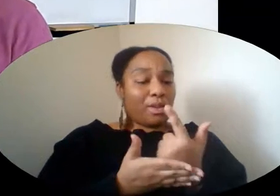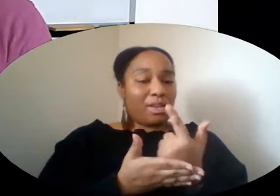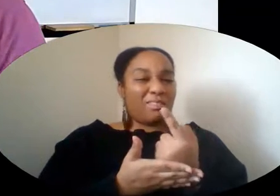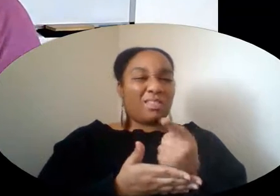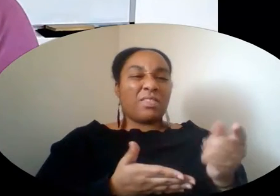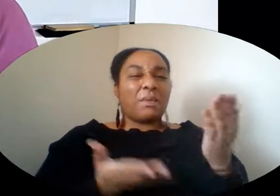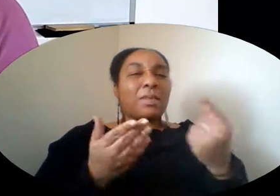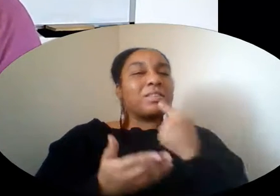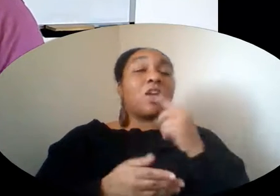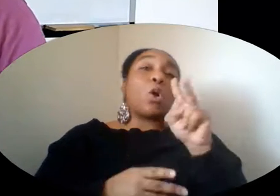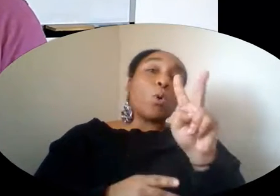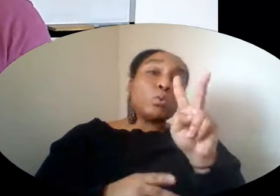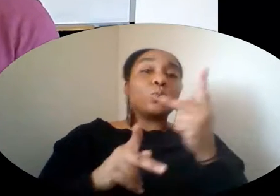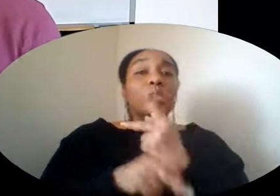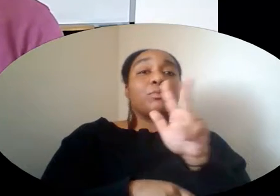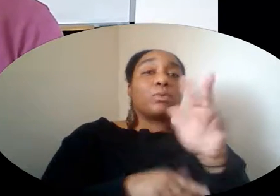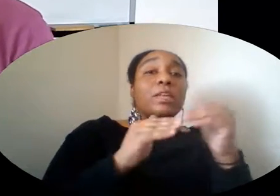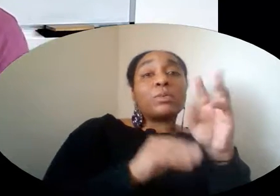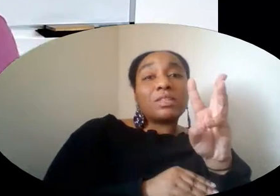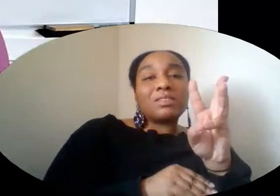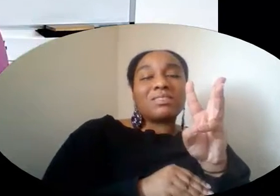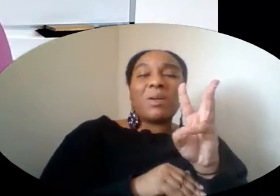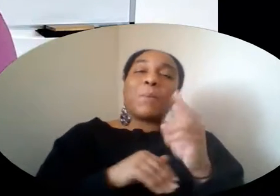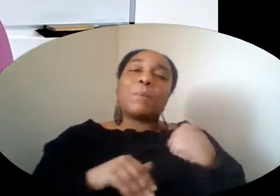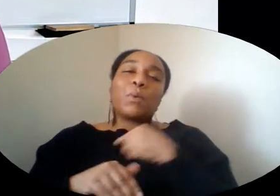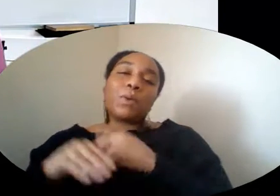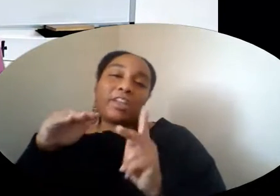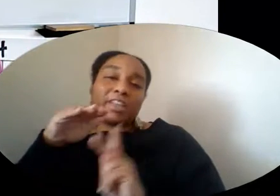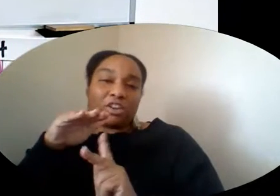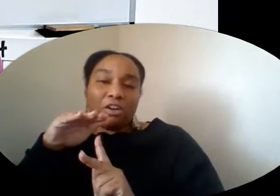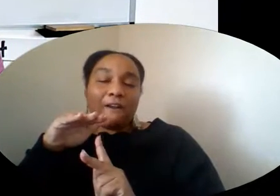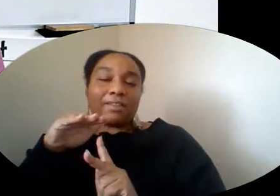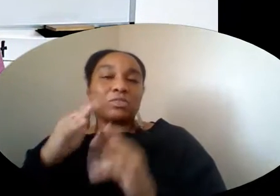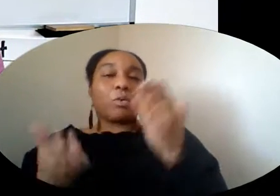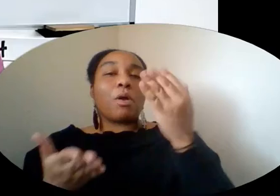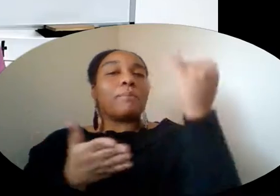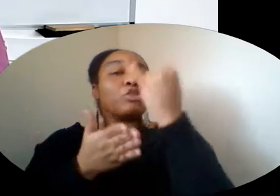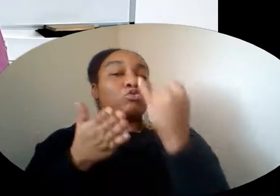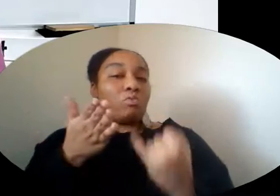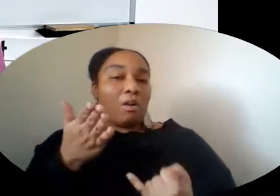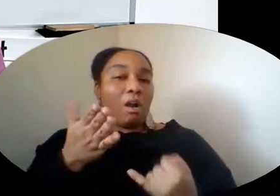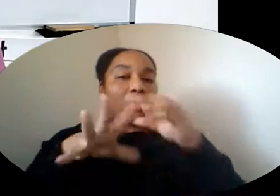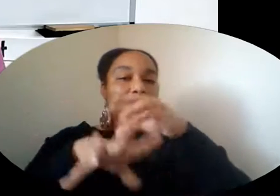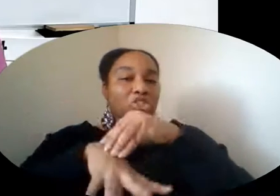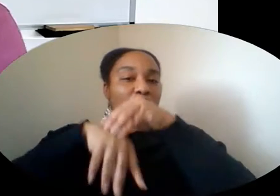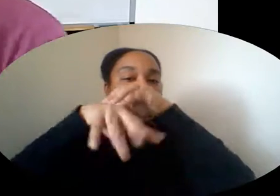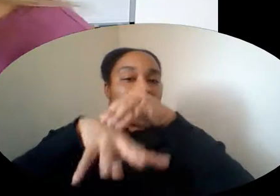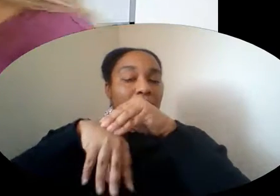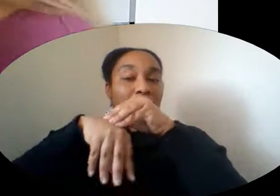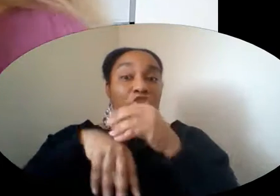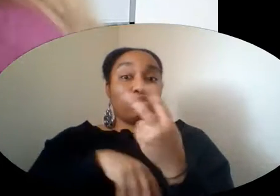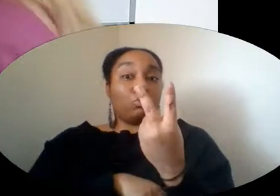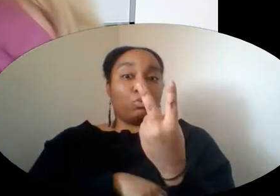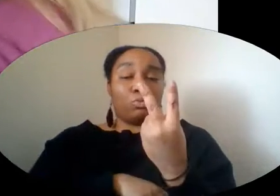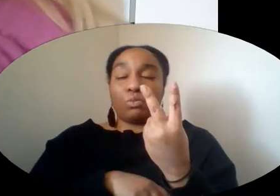might say 2 times 3 is 6. But since we're in kindergarten, we'll probably draw these out. So 2 jellyfish,